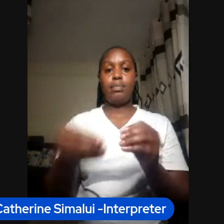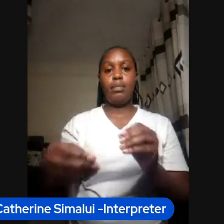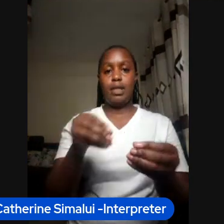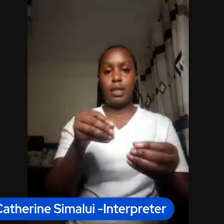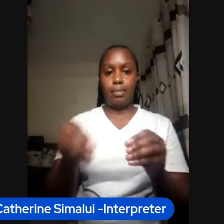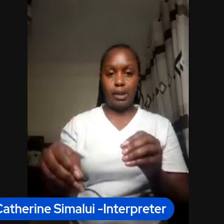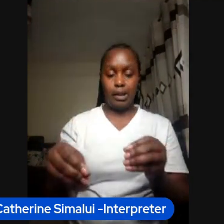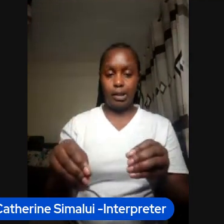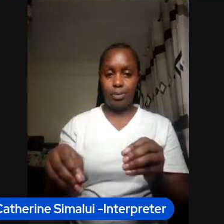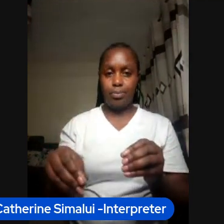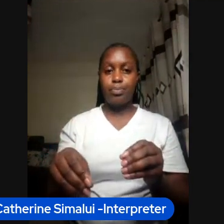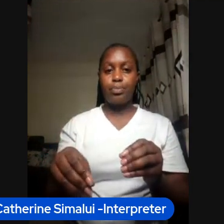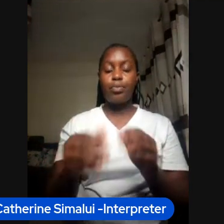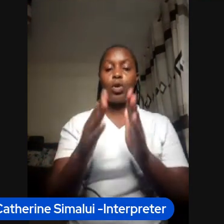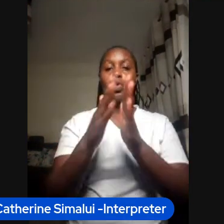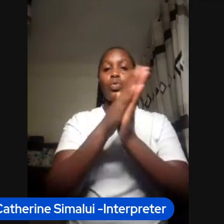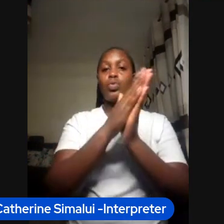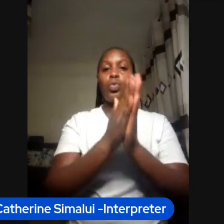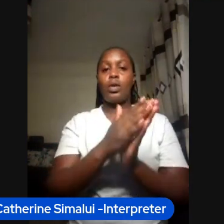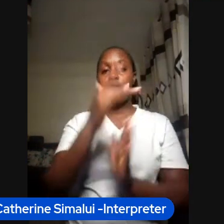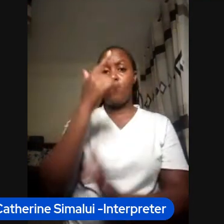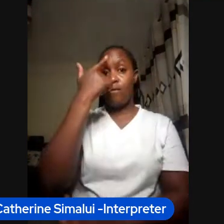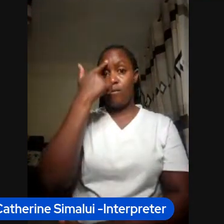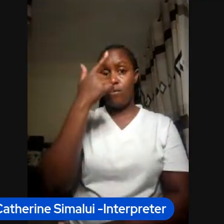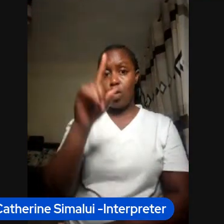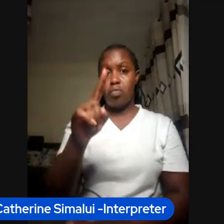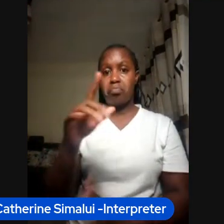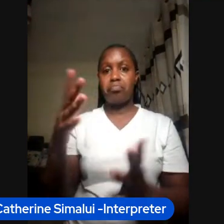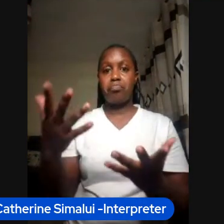disabilities stories for corporate